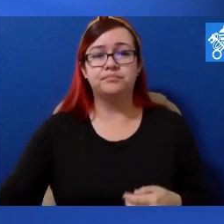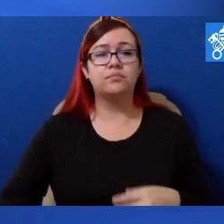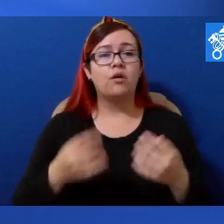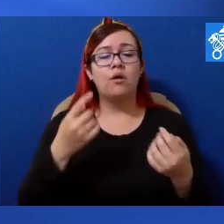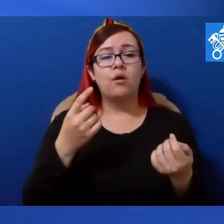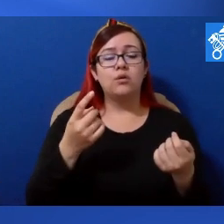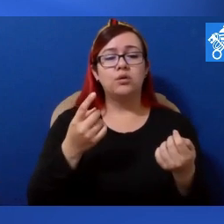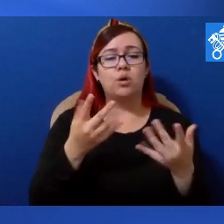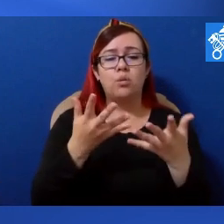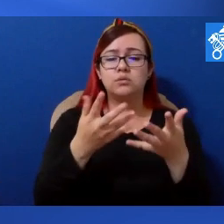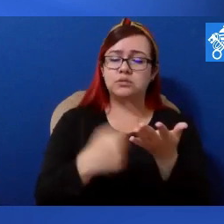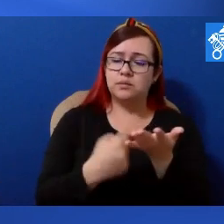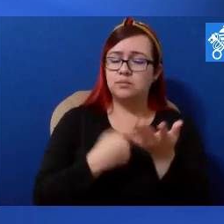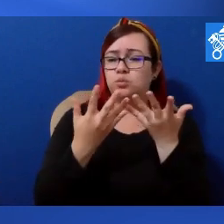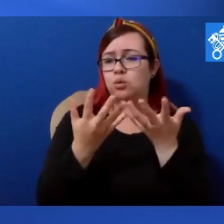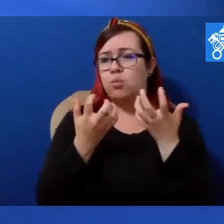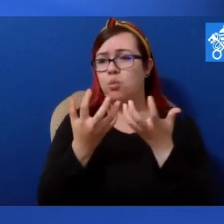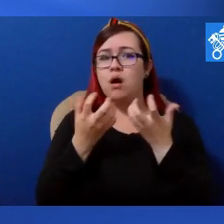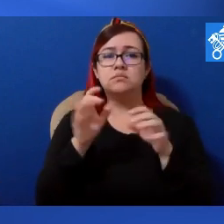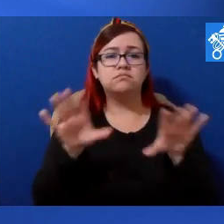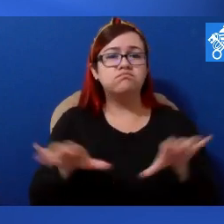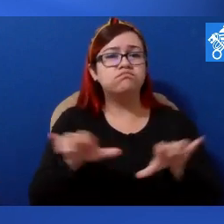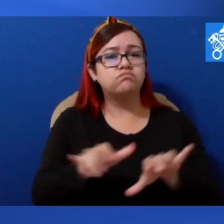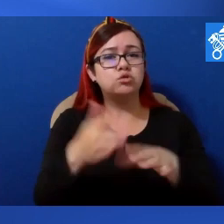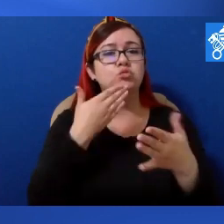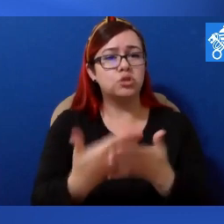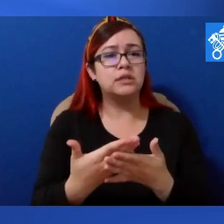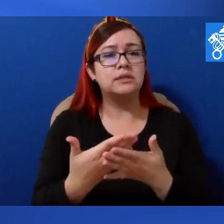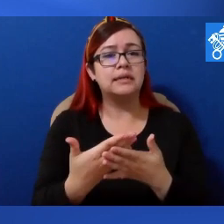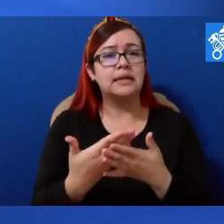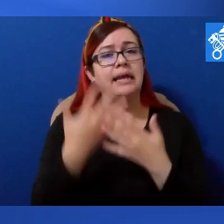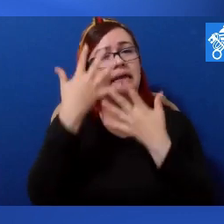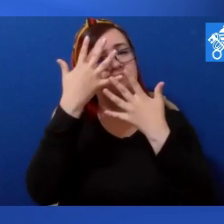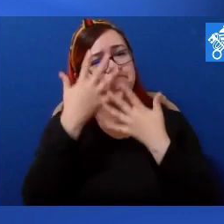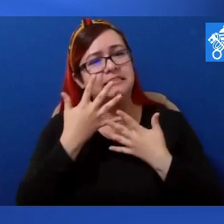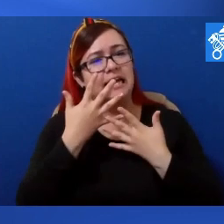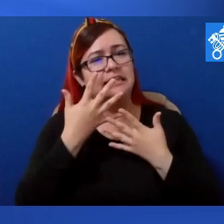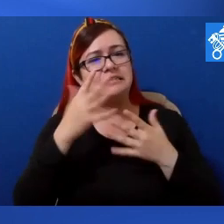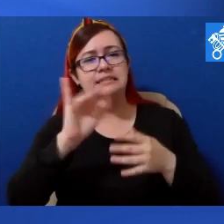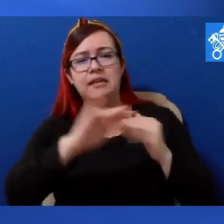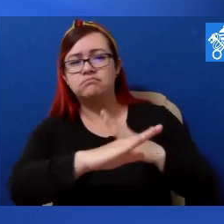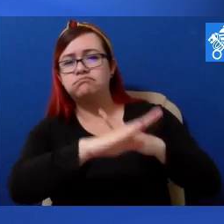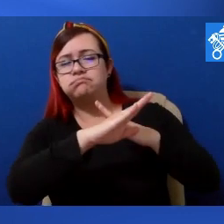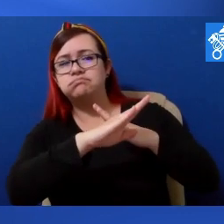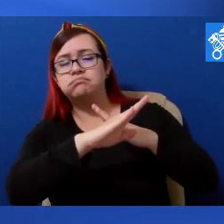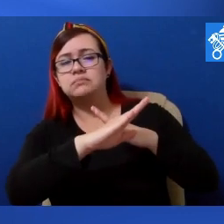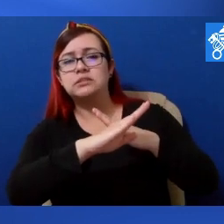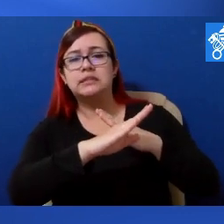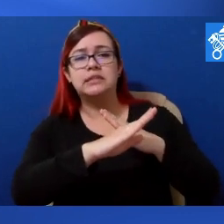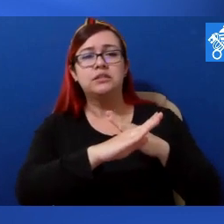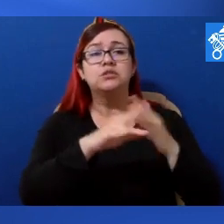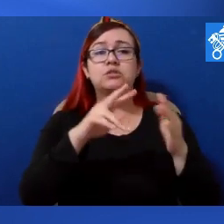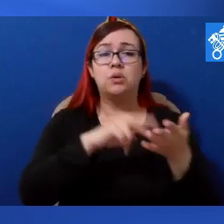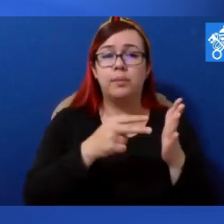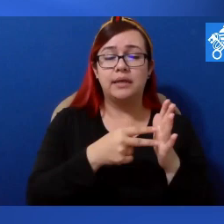For those, on the other hand, who have the desire to do good, sadness is an obstacle with which the tempter tries